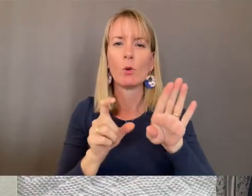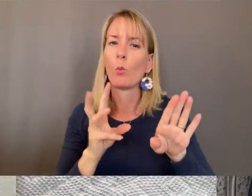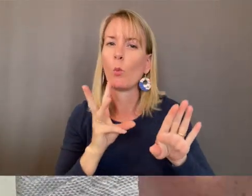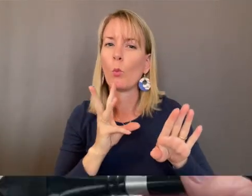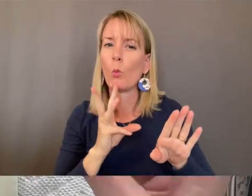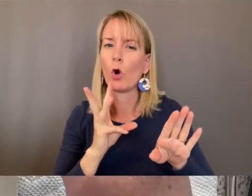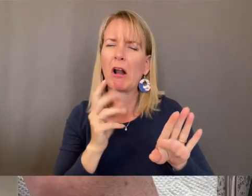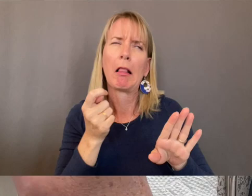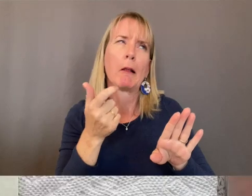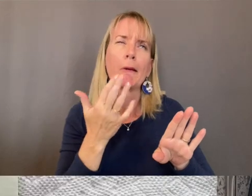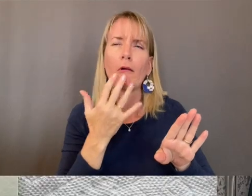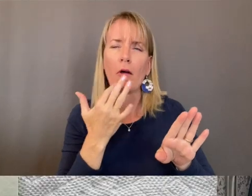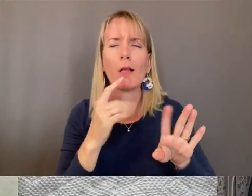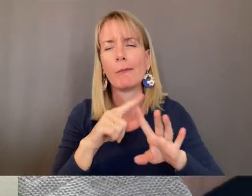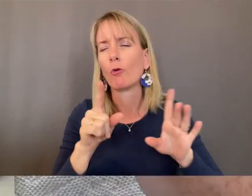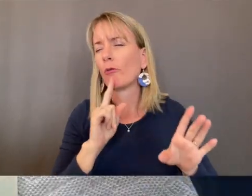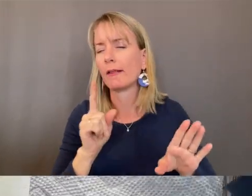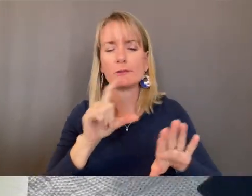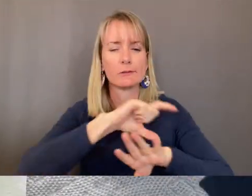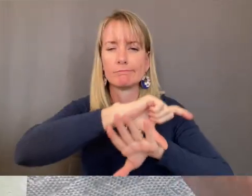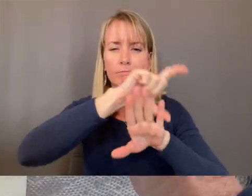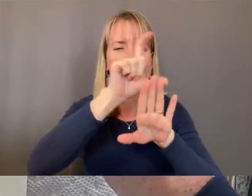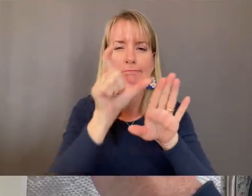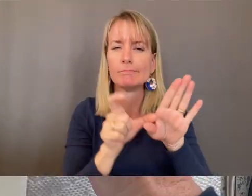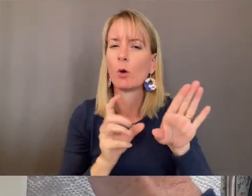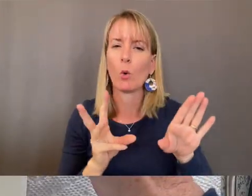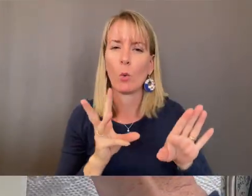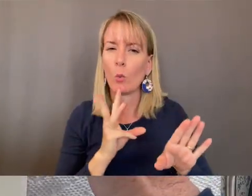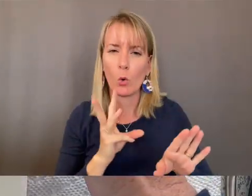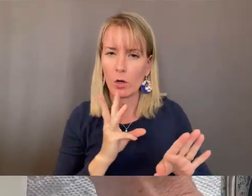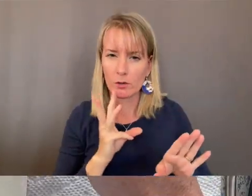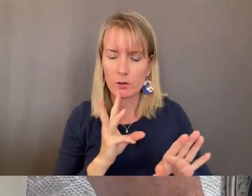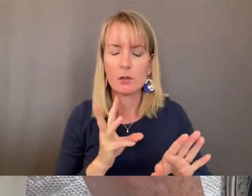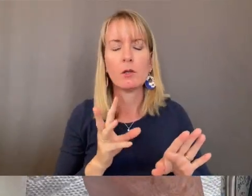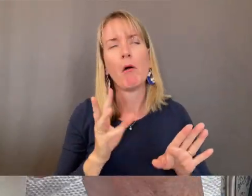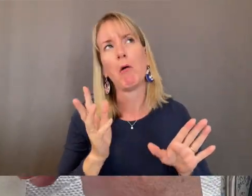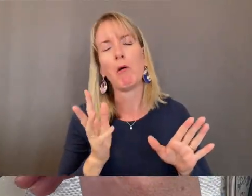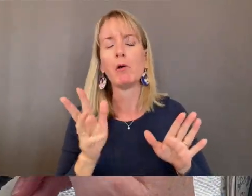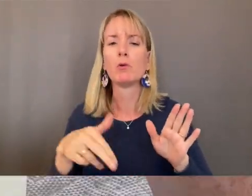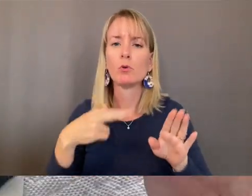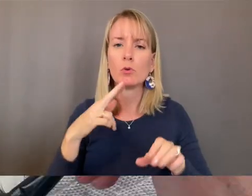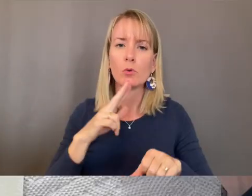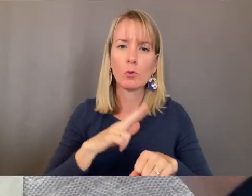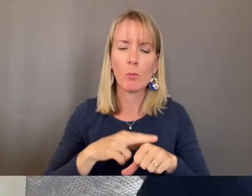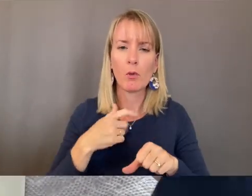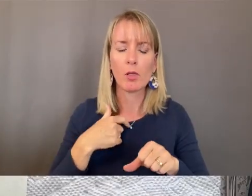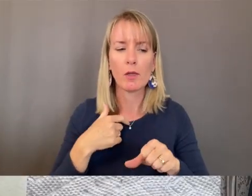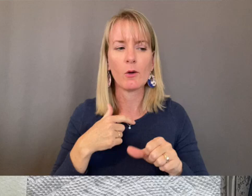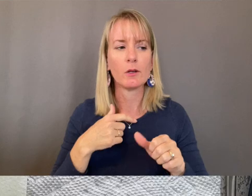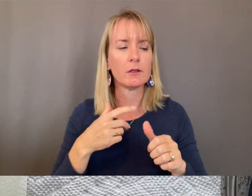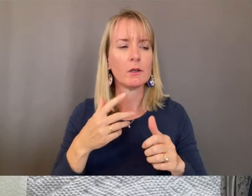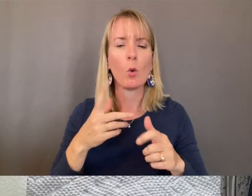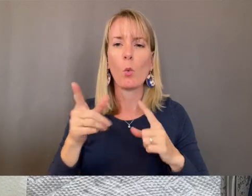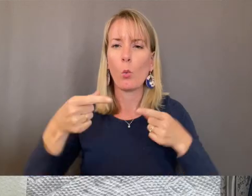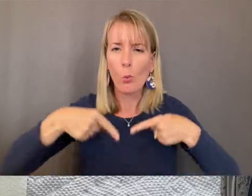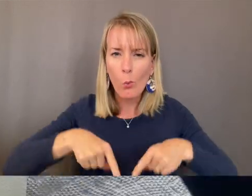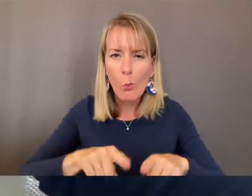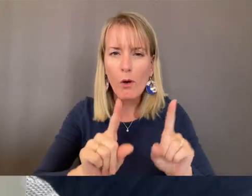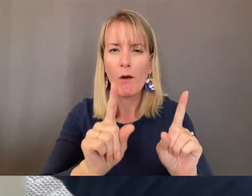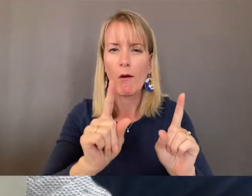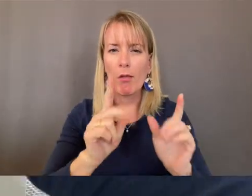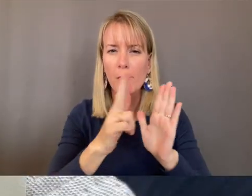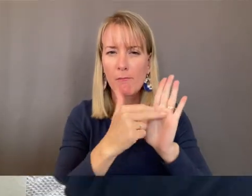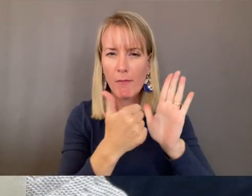little bit of pigment in it so you can see it, but it's just basically a layer of water that I'm adding. And normally I would add the